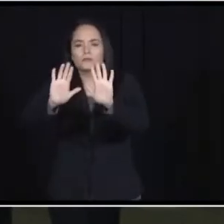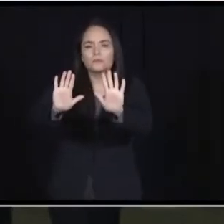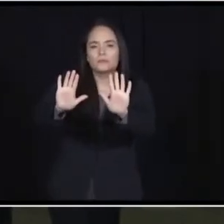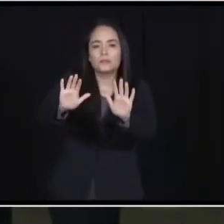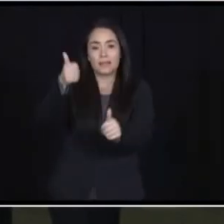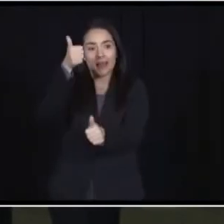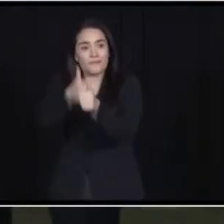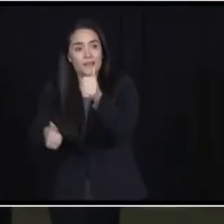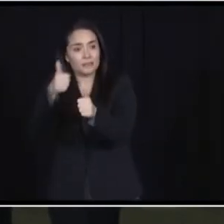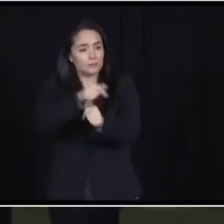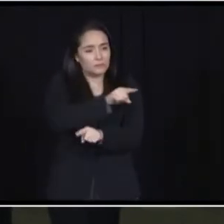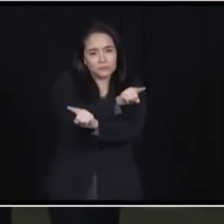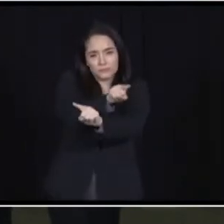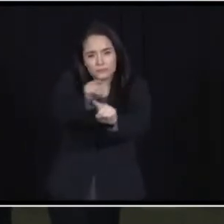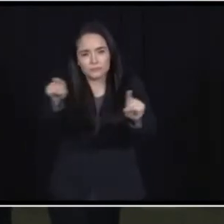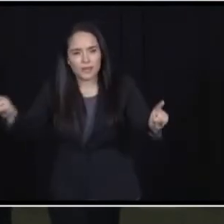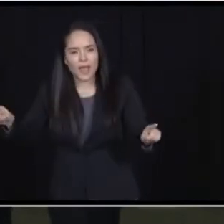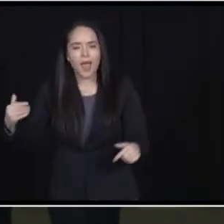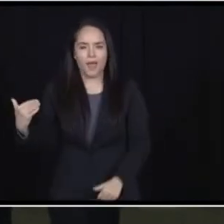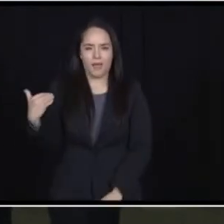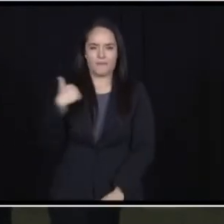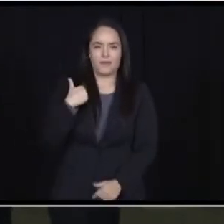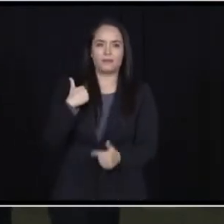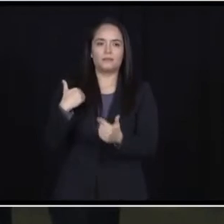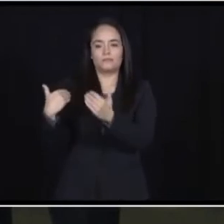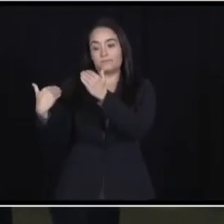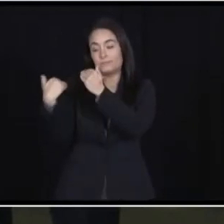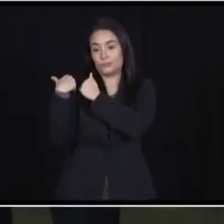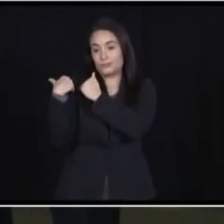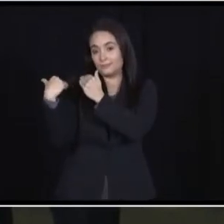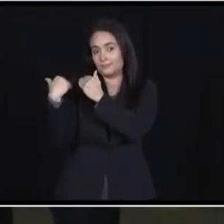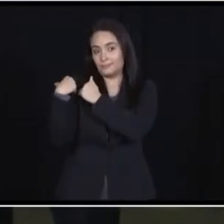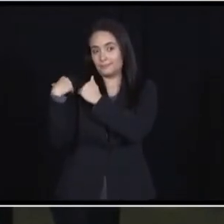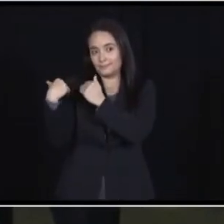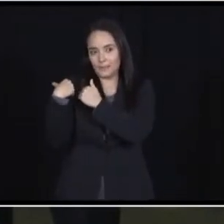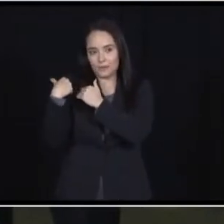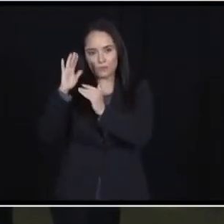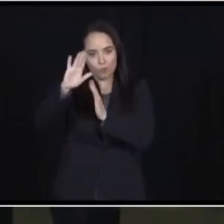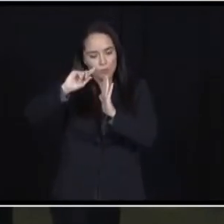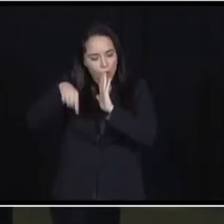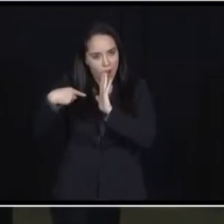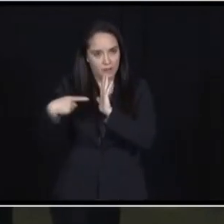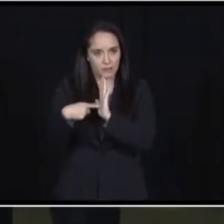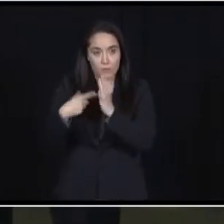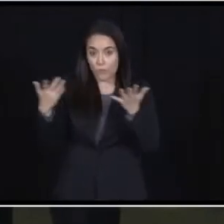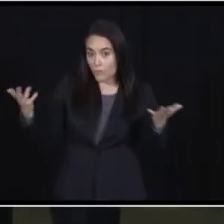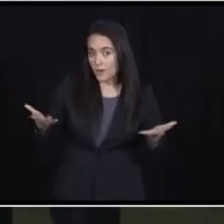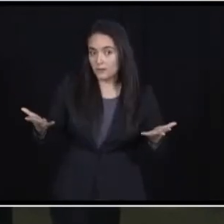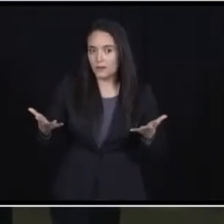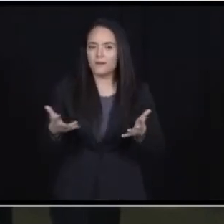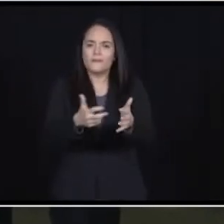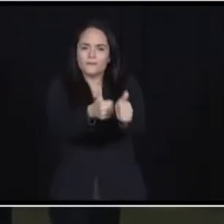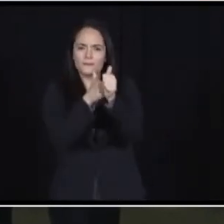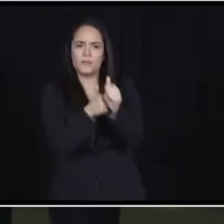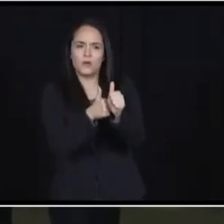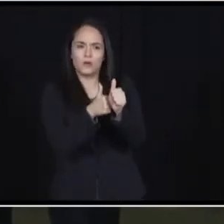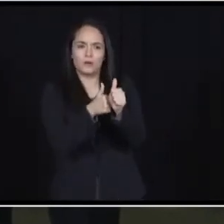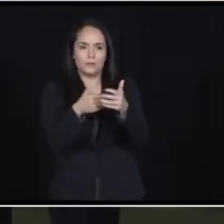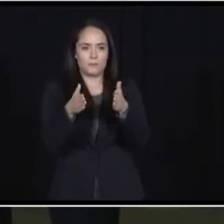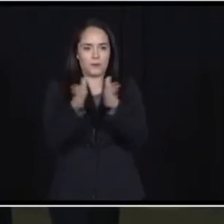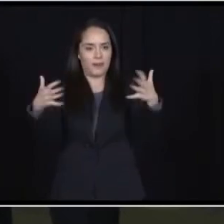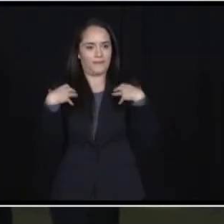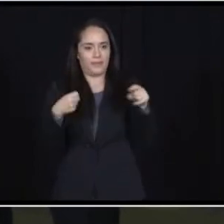us has a responsibility here and has a role to play by following the public health measures that we've talked about many times. If